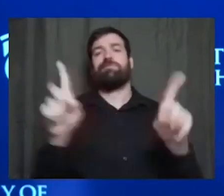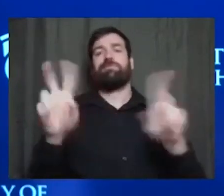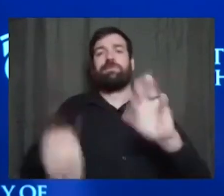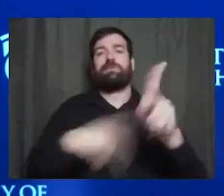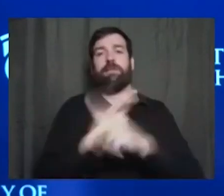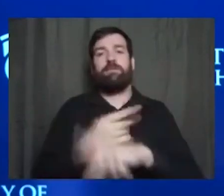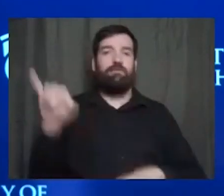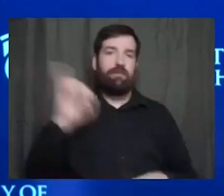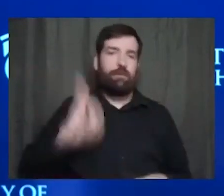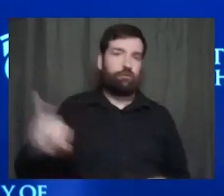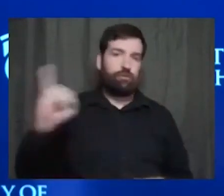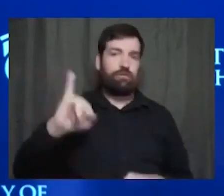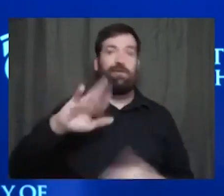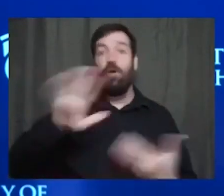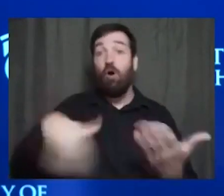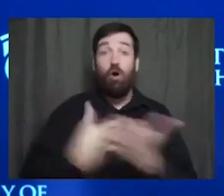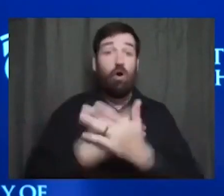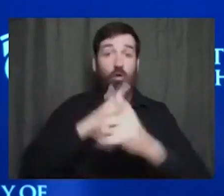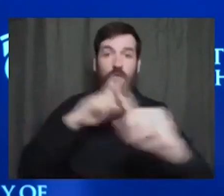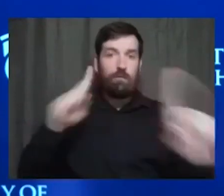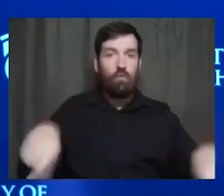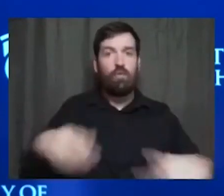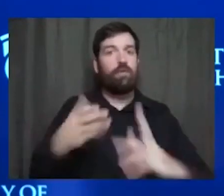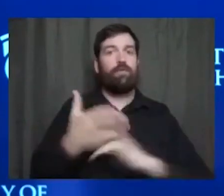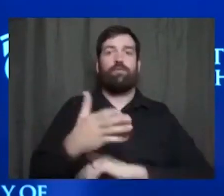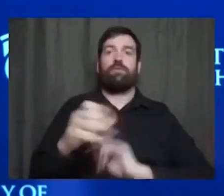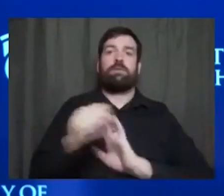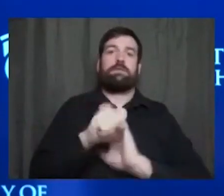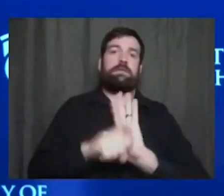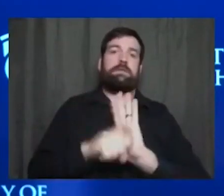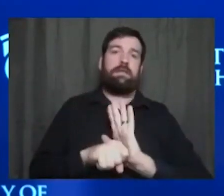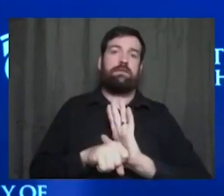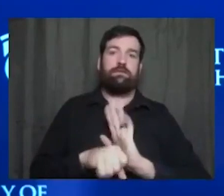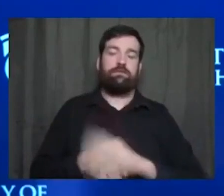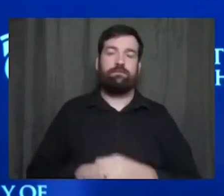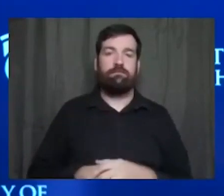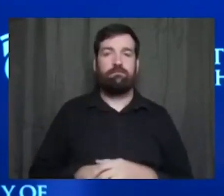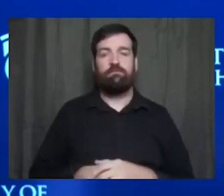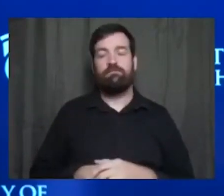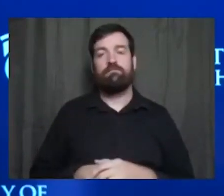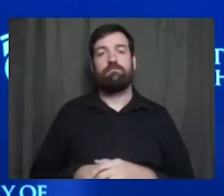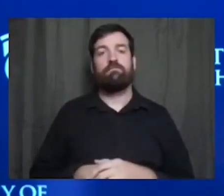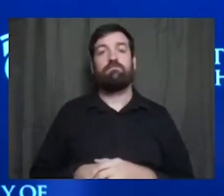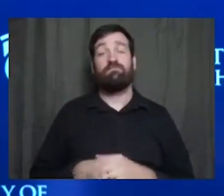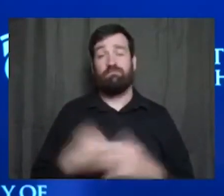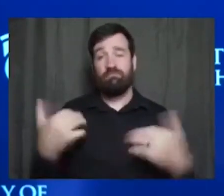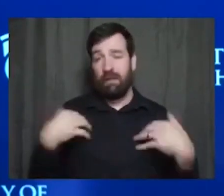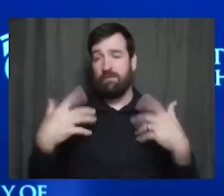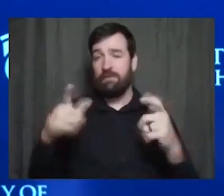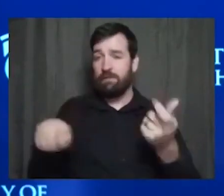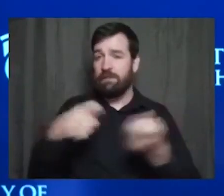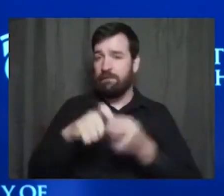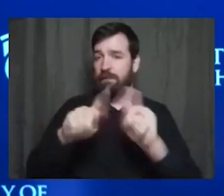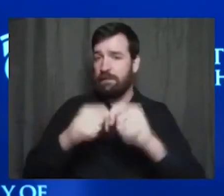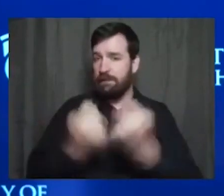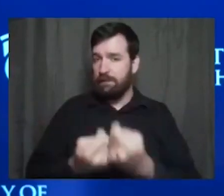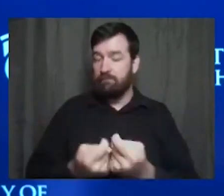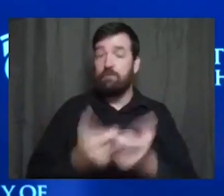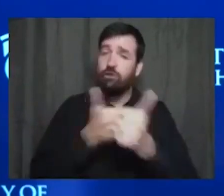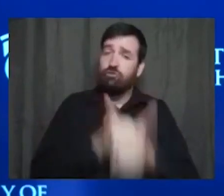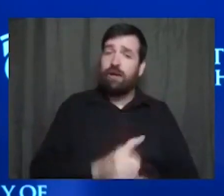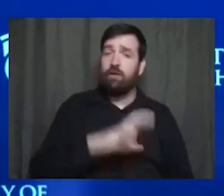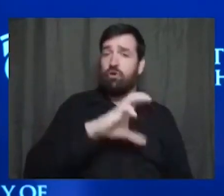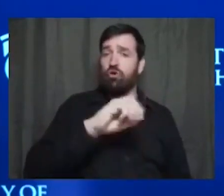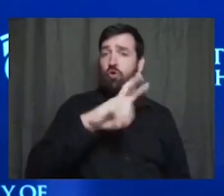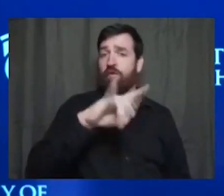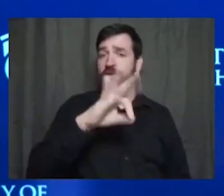all reported to the state as mandated. So we do have a team on this to track, again, not only COVID-19 cases, but a